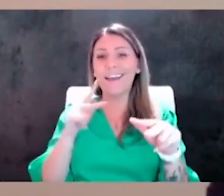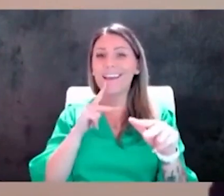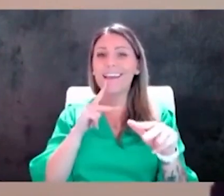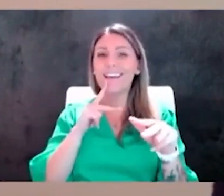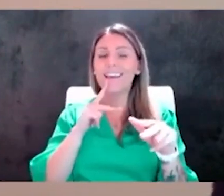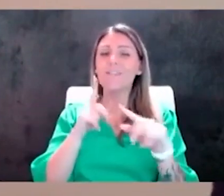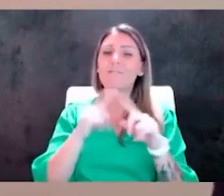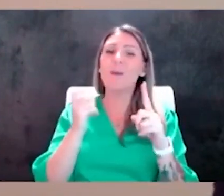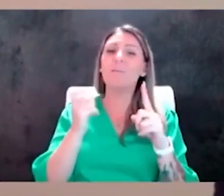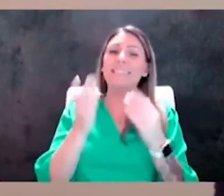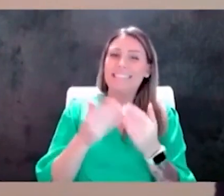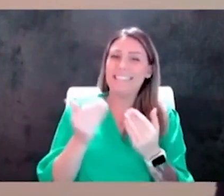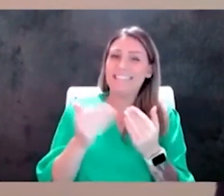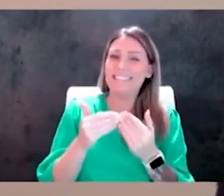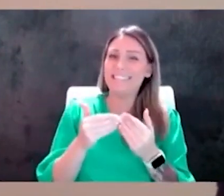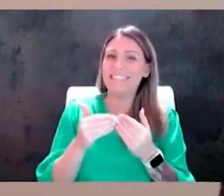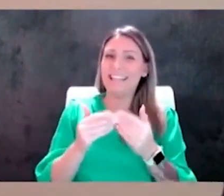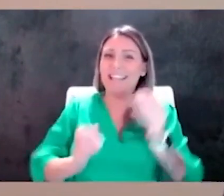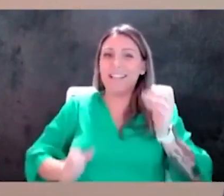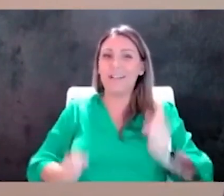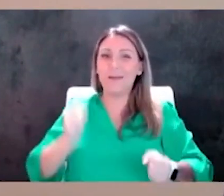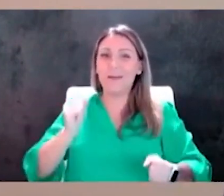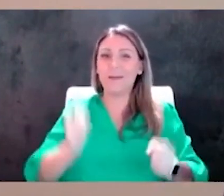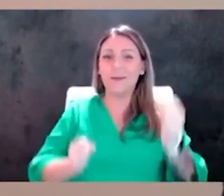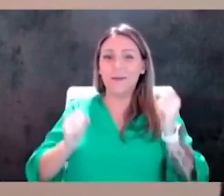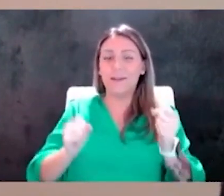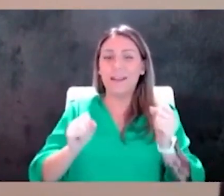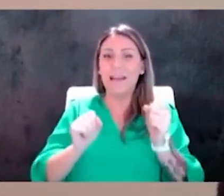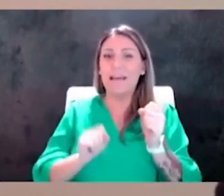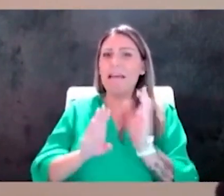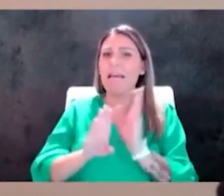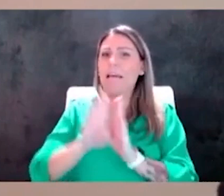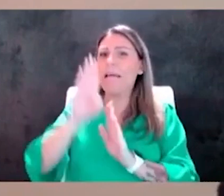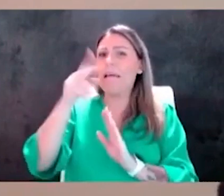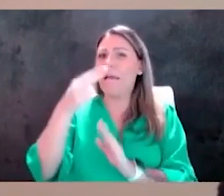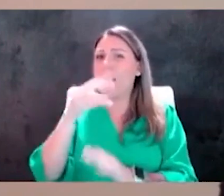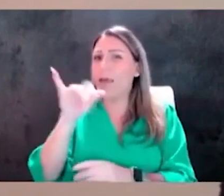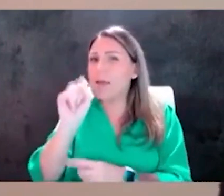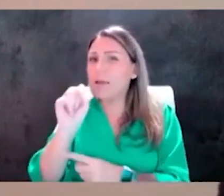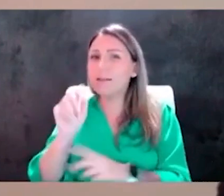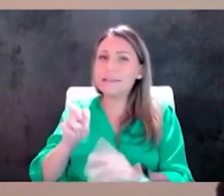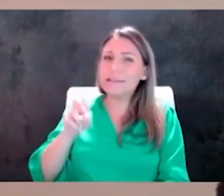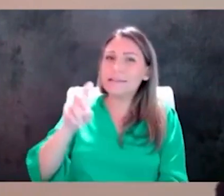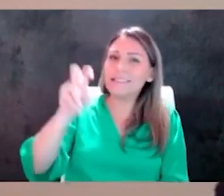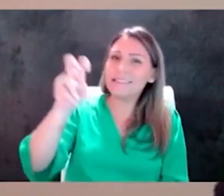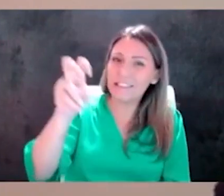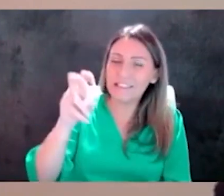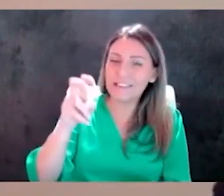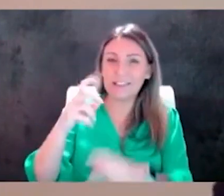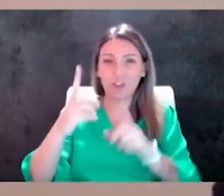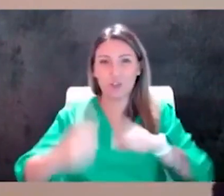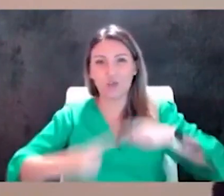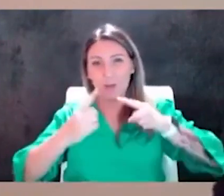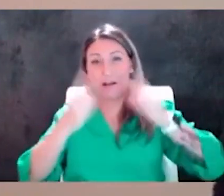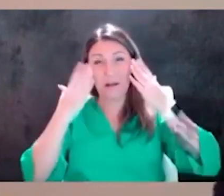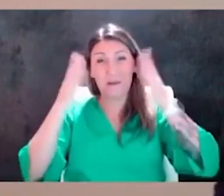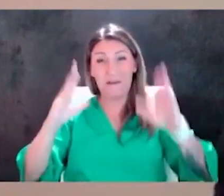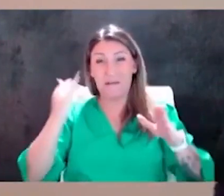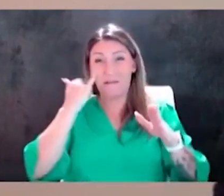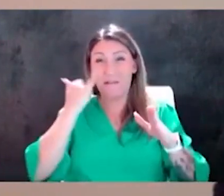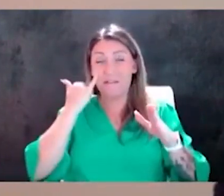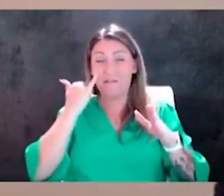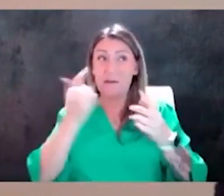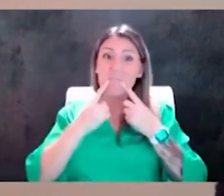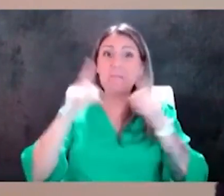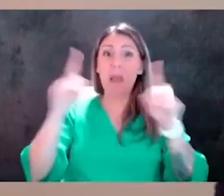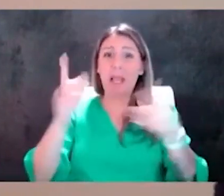hikes. And hills and stairs are still a beast. I don't know if that's ever going to get easier. I still lose my